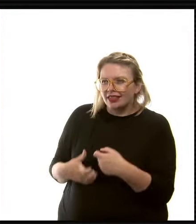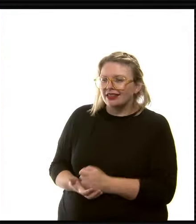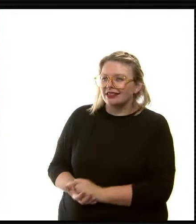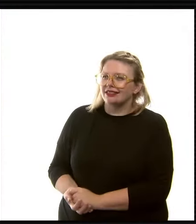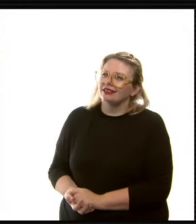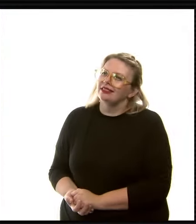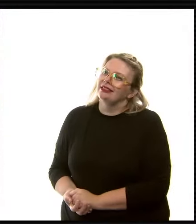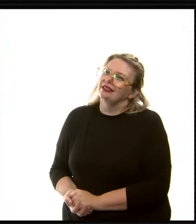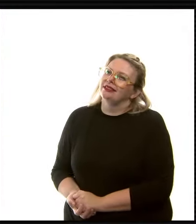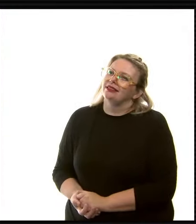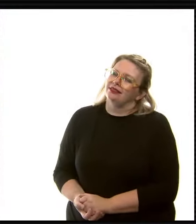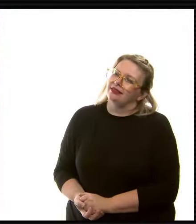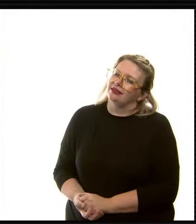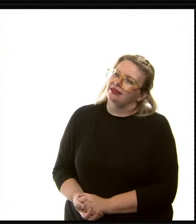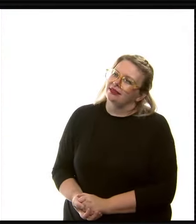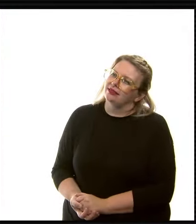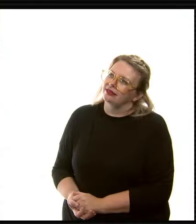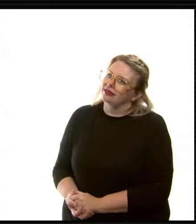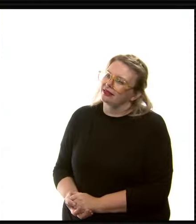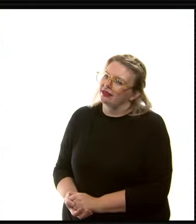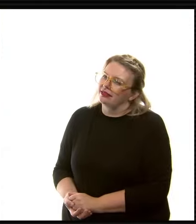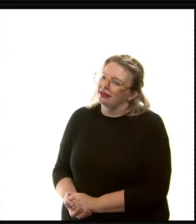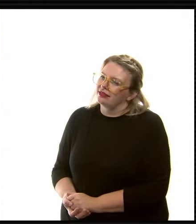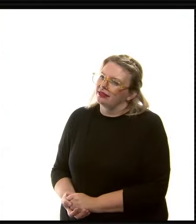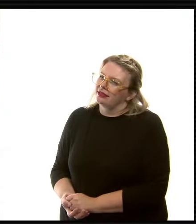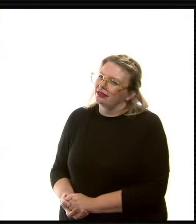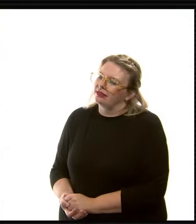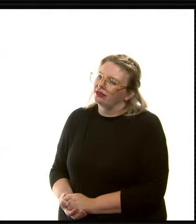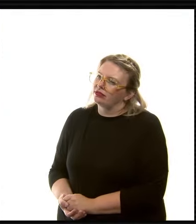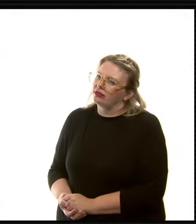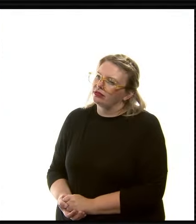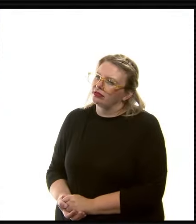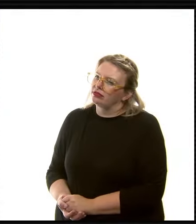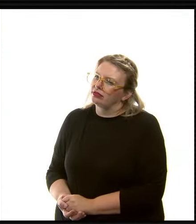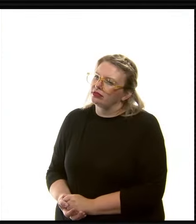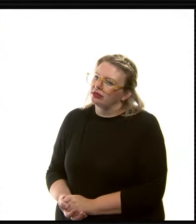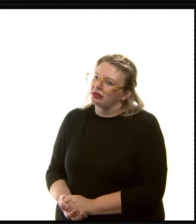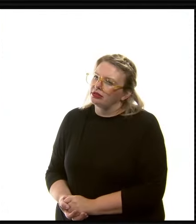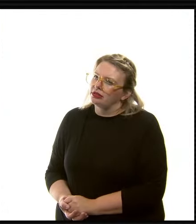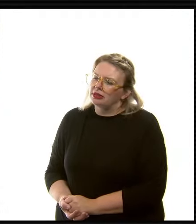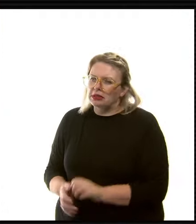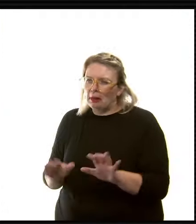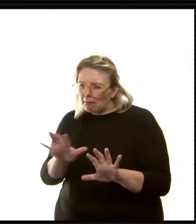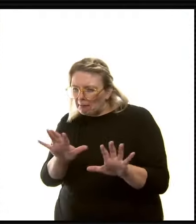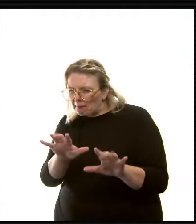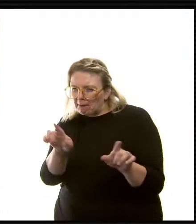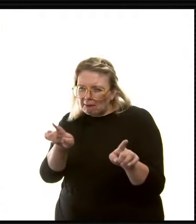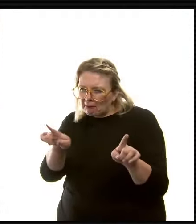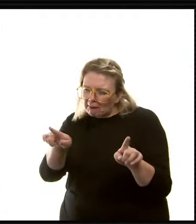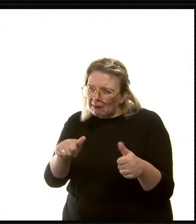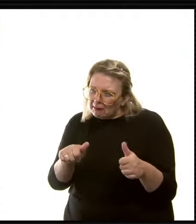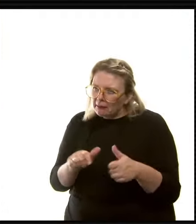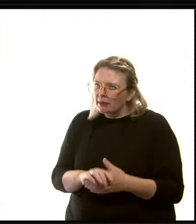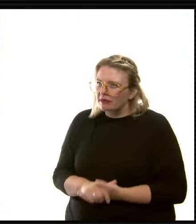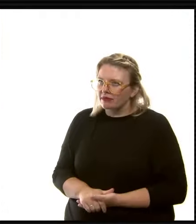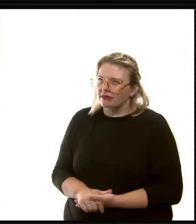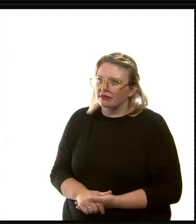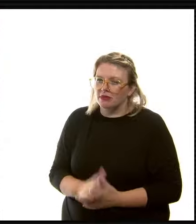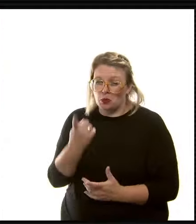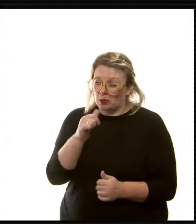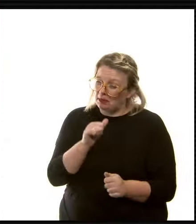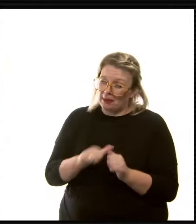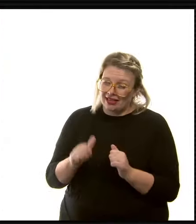today. It's like we all got a memo. It's a good look. Definitely a memo there. Okay, Joel. Yeah. Okay, yours is coming along now. This is one of the greatest